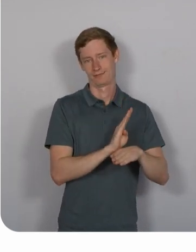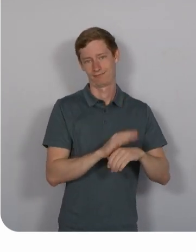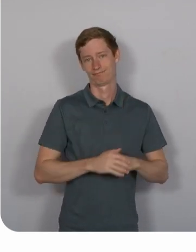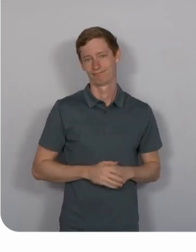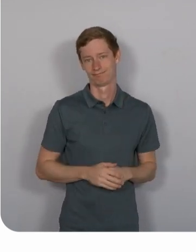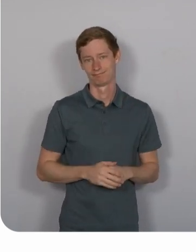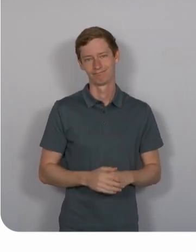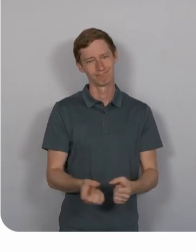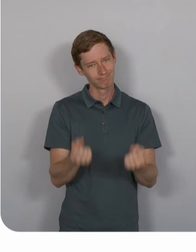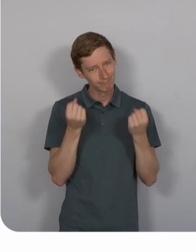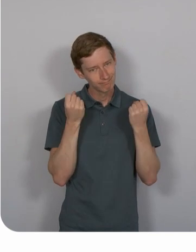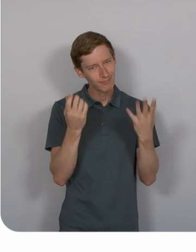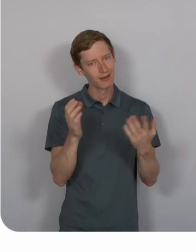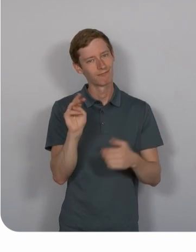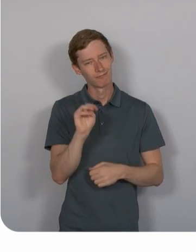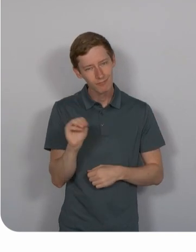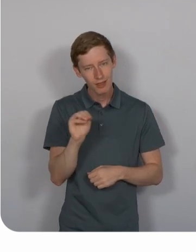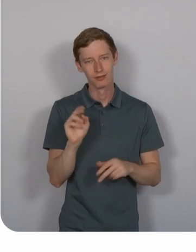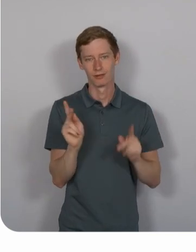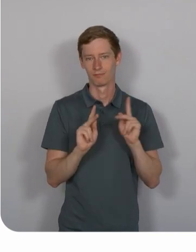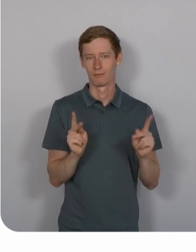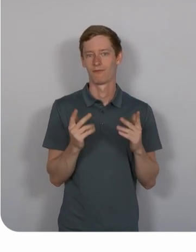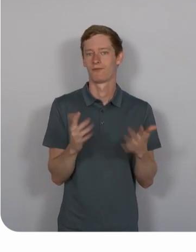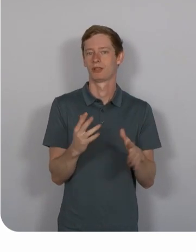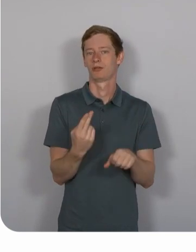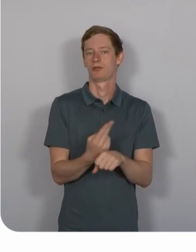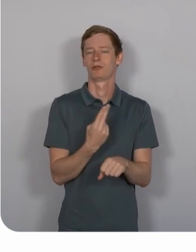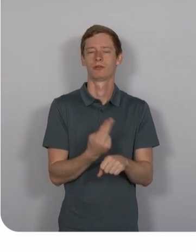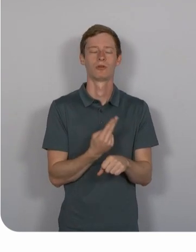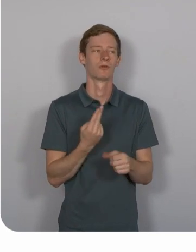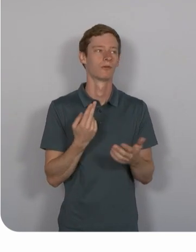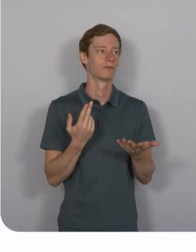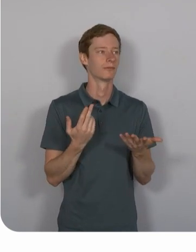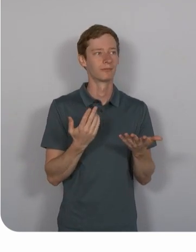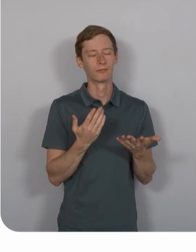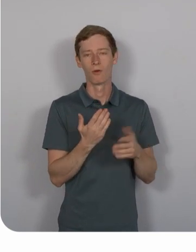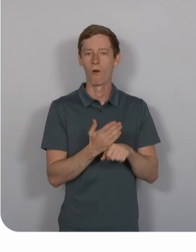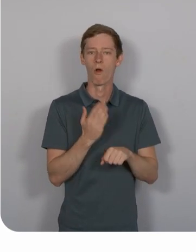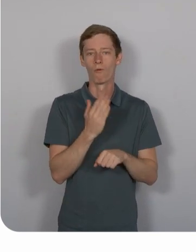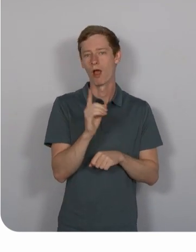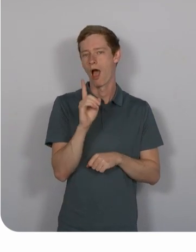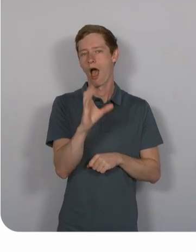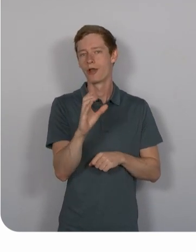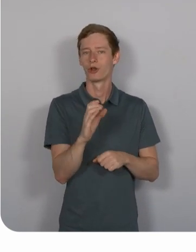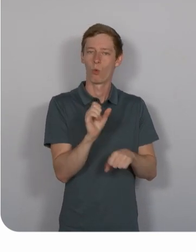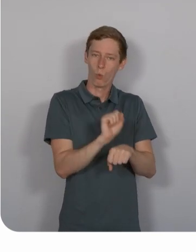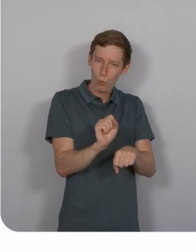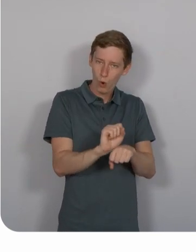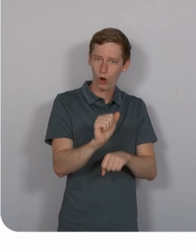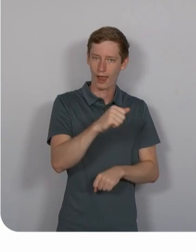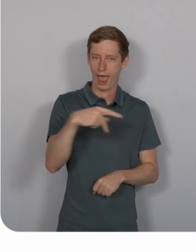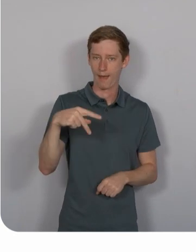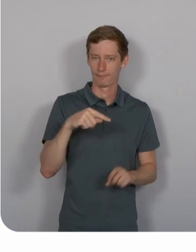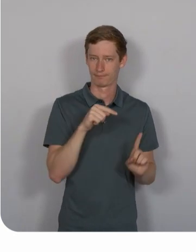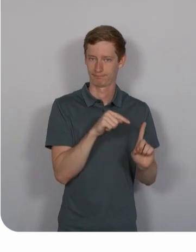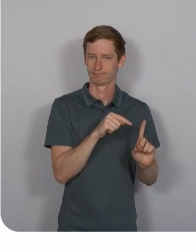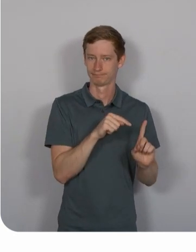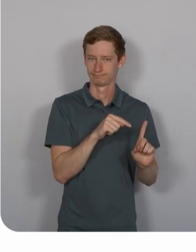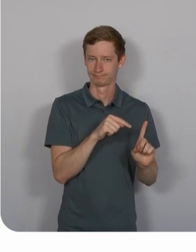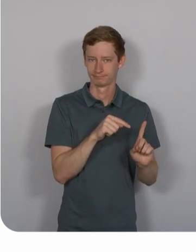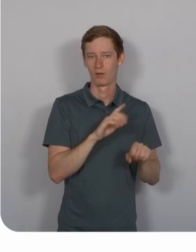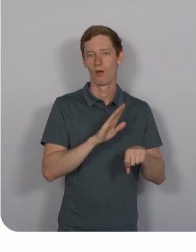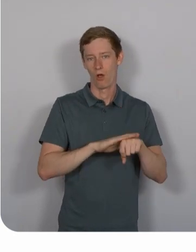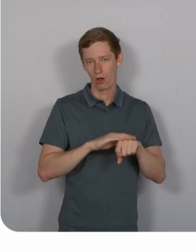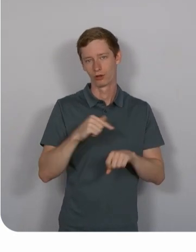of people have used one of the hundreds of productivity and work apps on